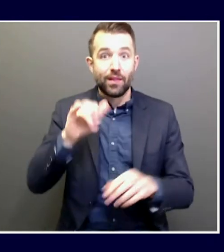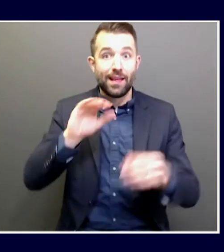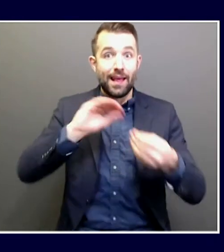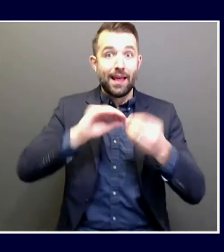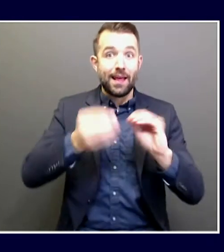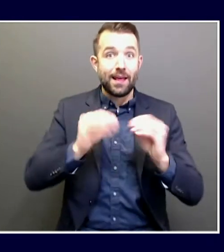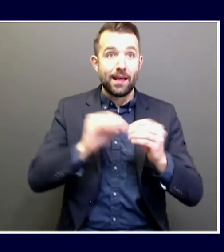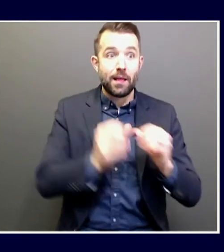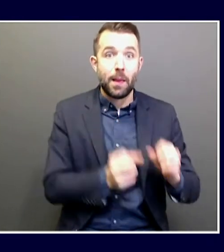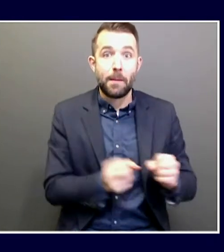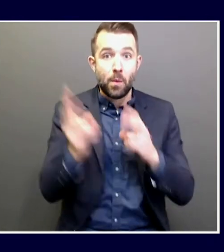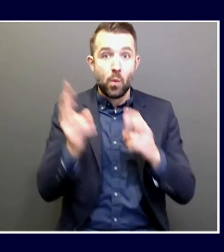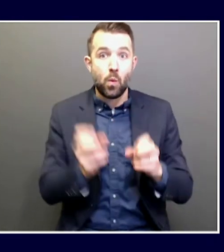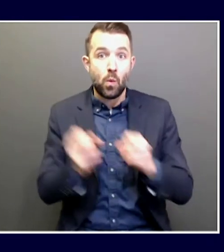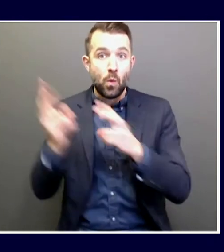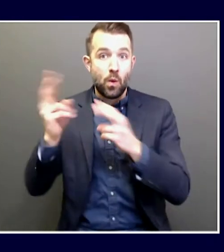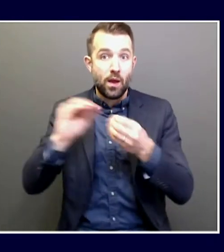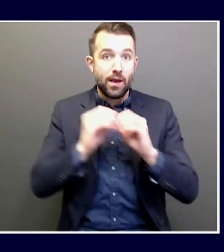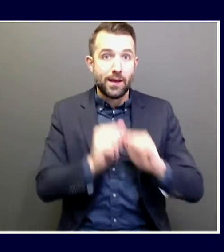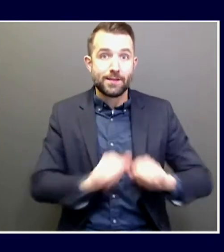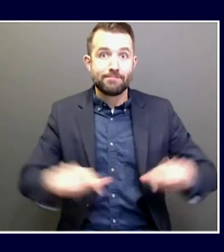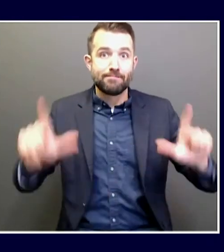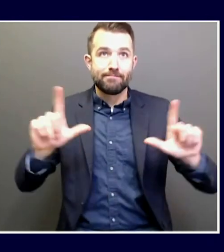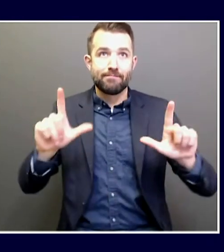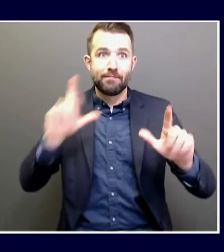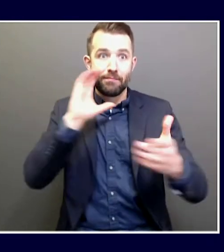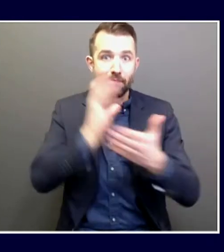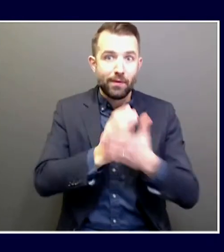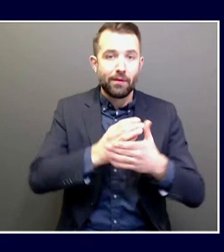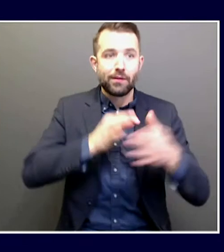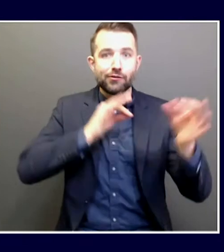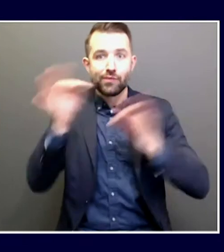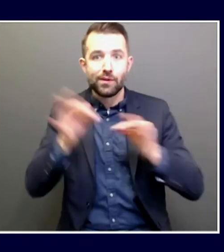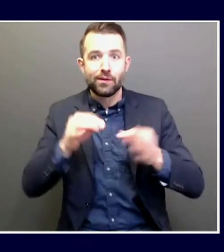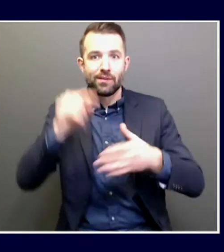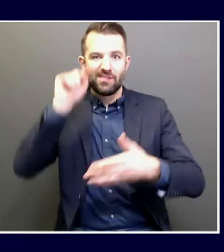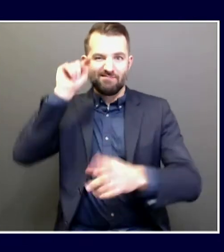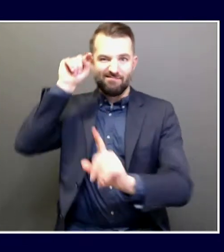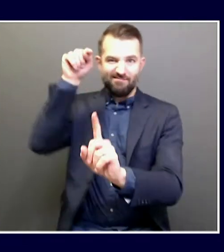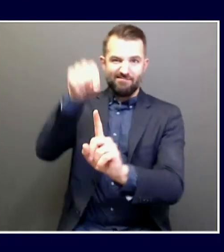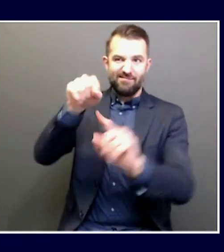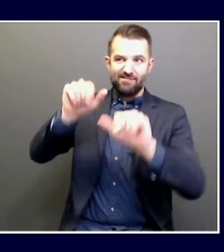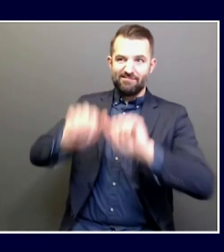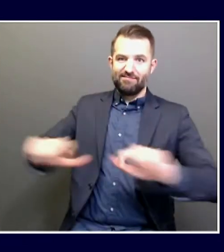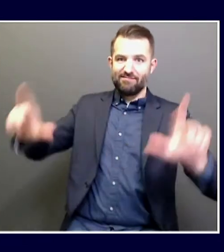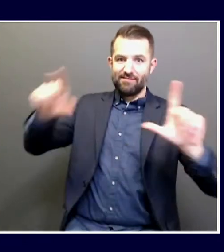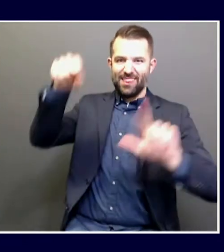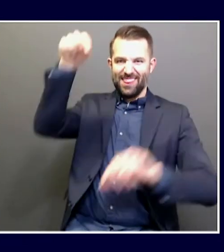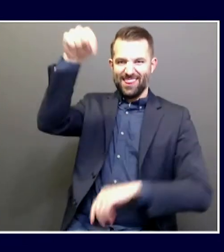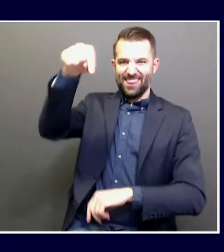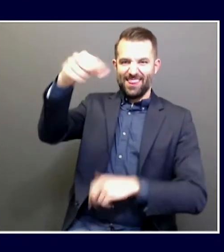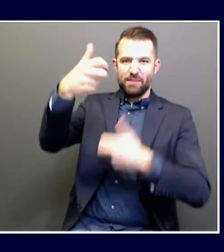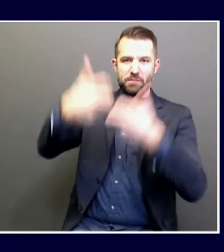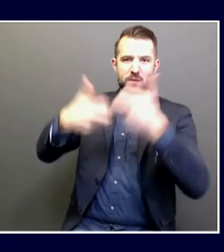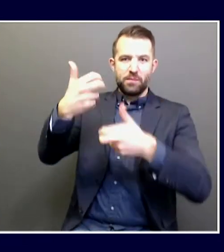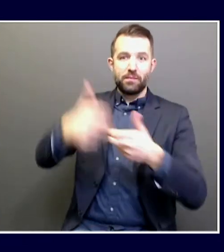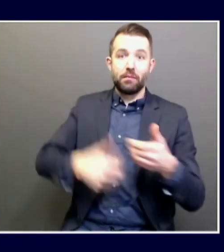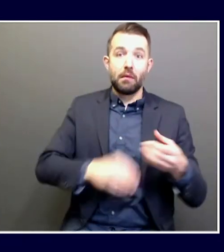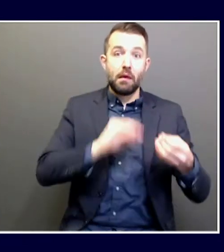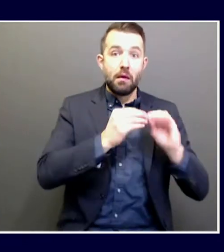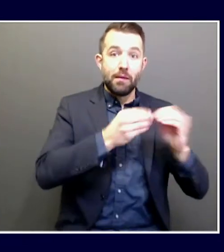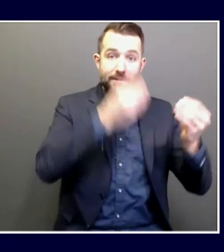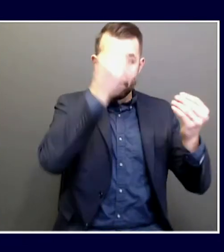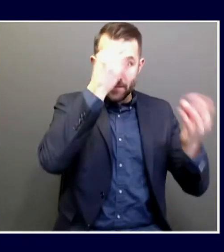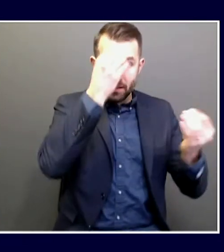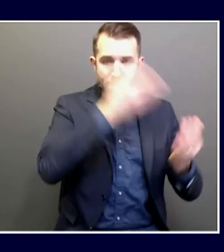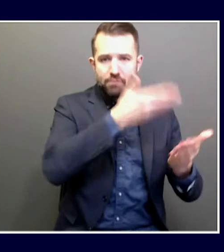We worked with them to spot the problem. We found the problem and reran all of the analysis on our data. That process is done